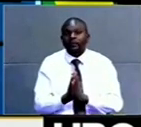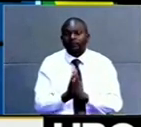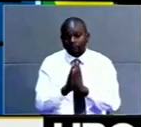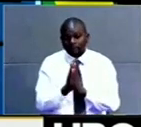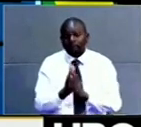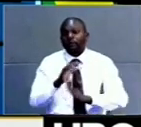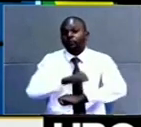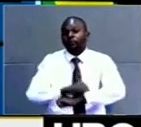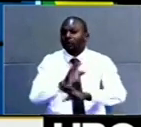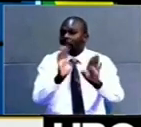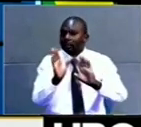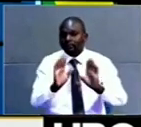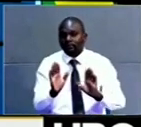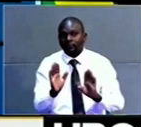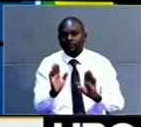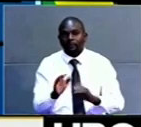it.